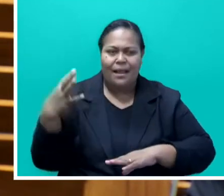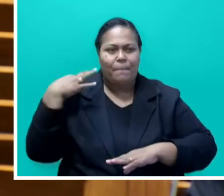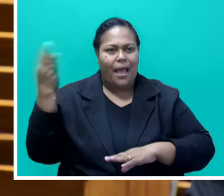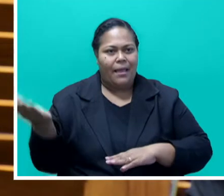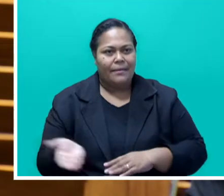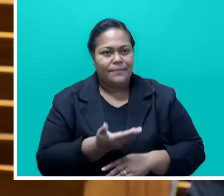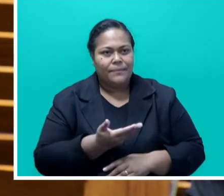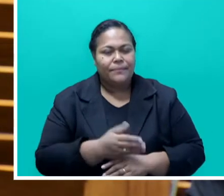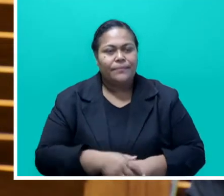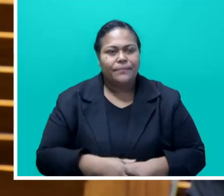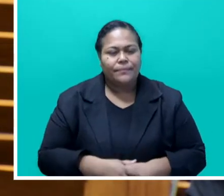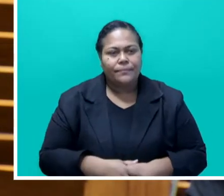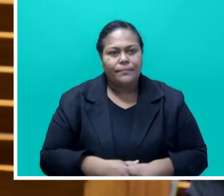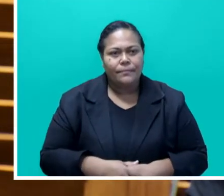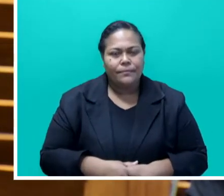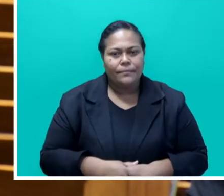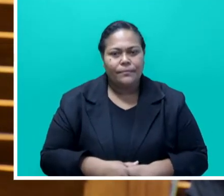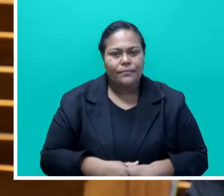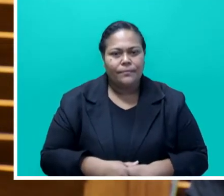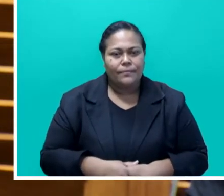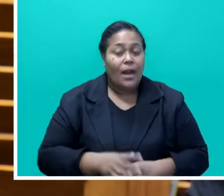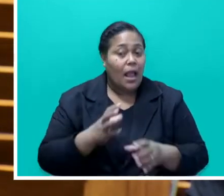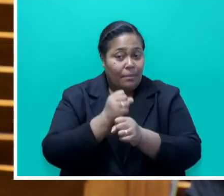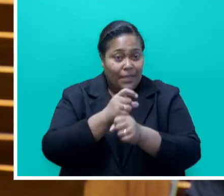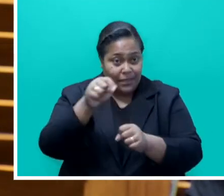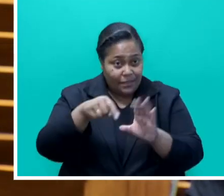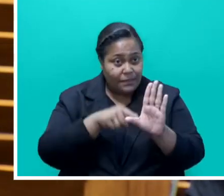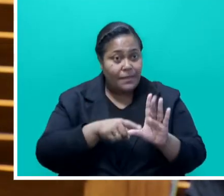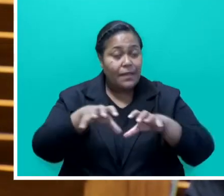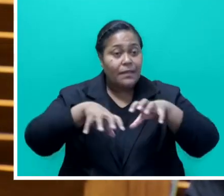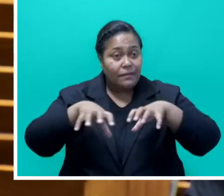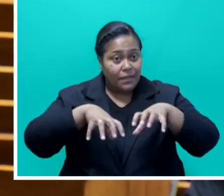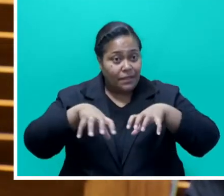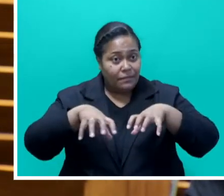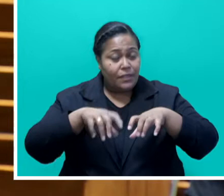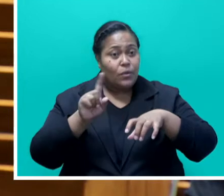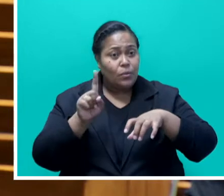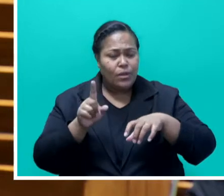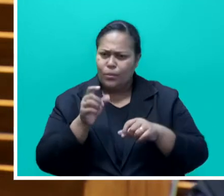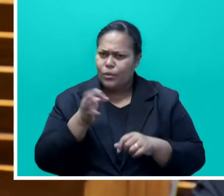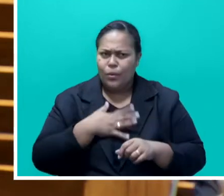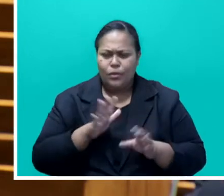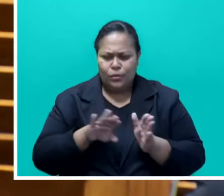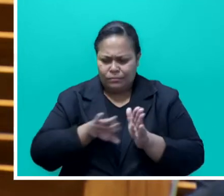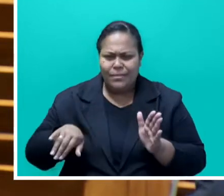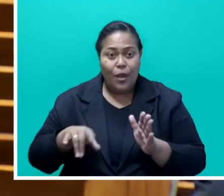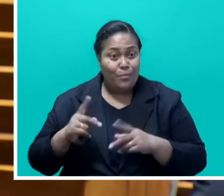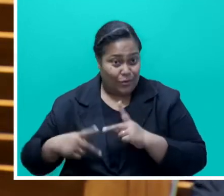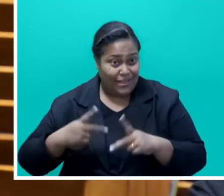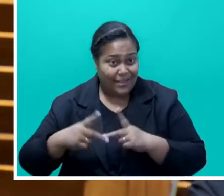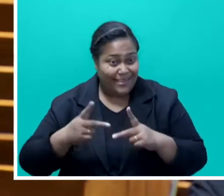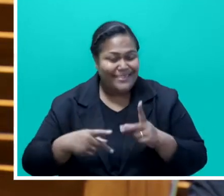apply. Just a quick update on this year's activity, sir, without preempting or compromising the process. Since